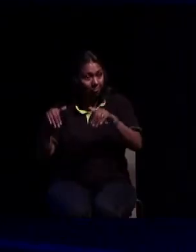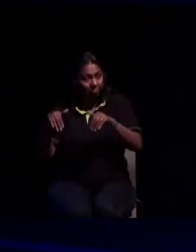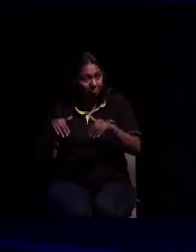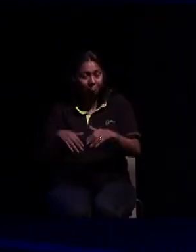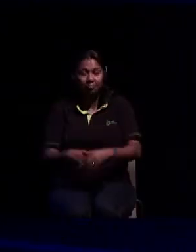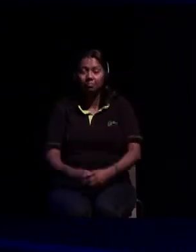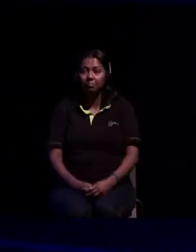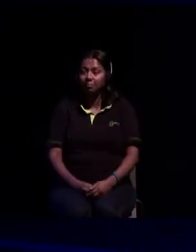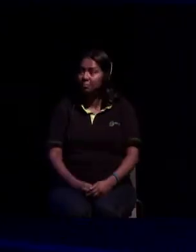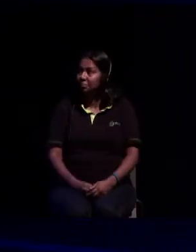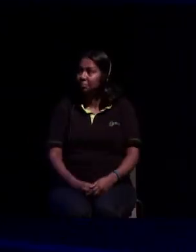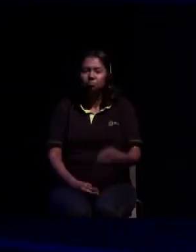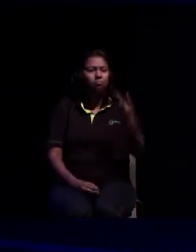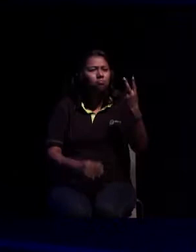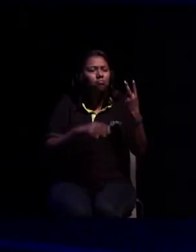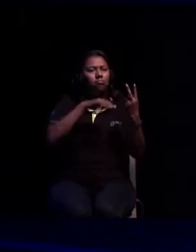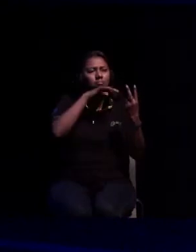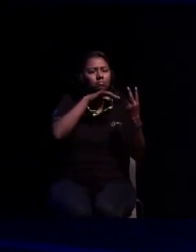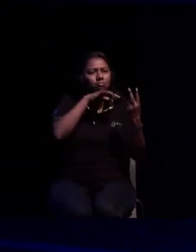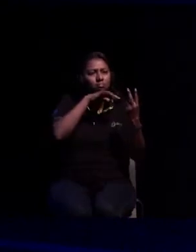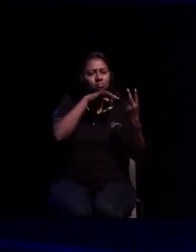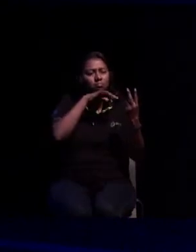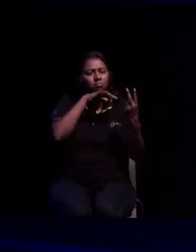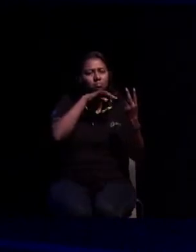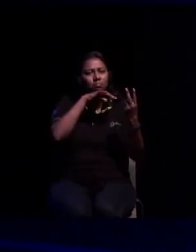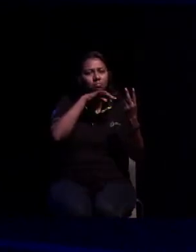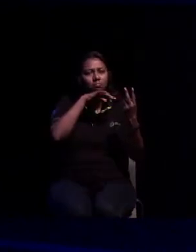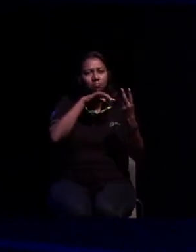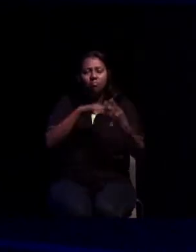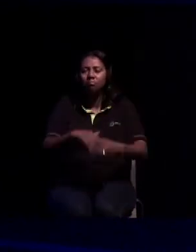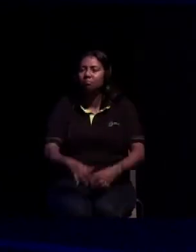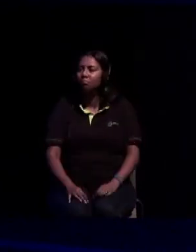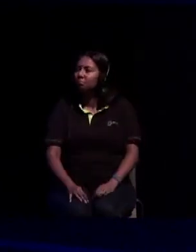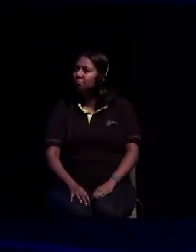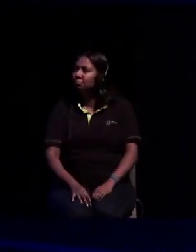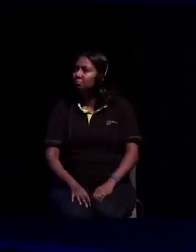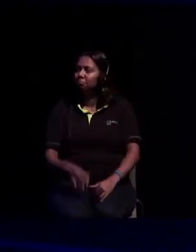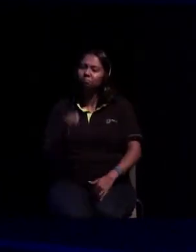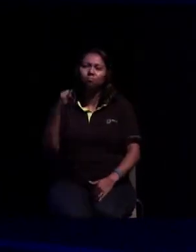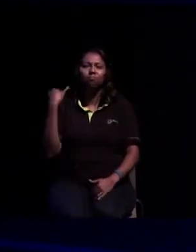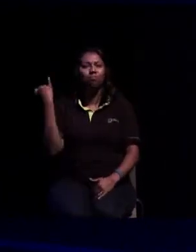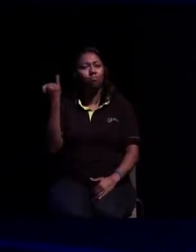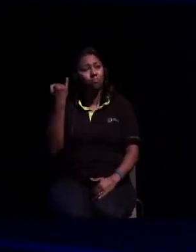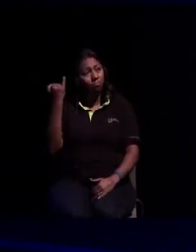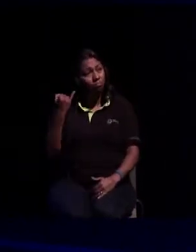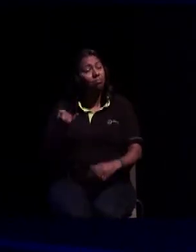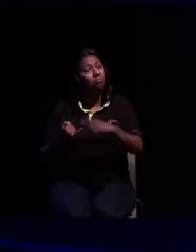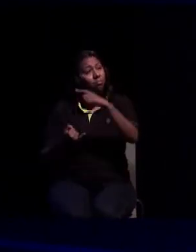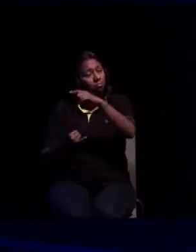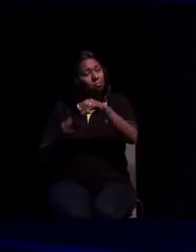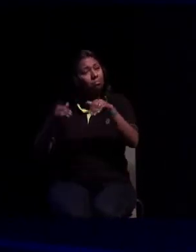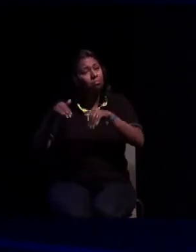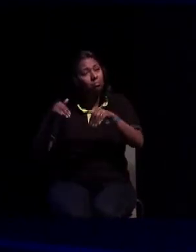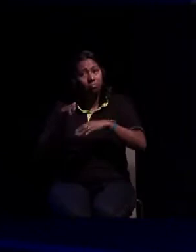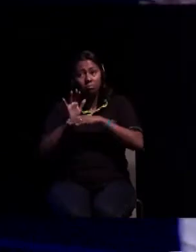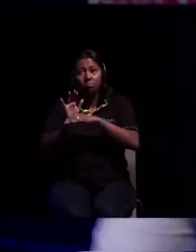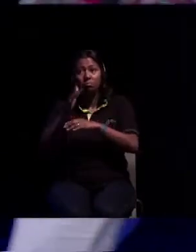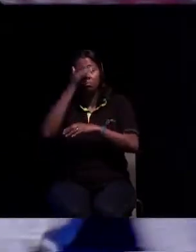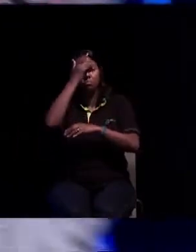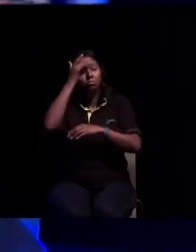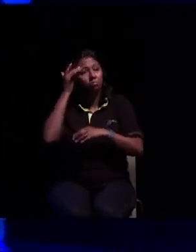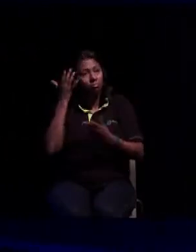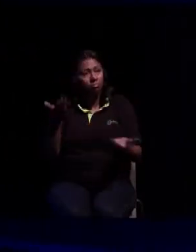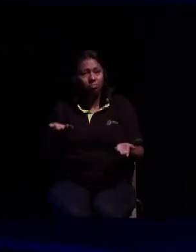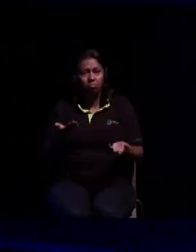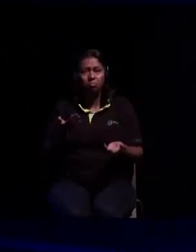animals that are dreaming animals for the Kaurna people. So there are stories about how people are to live in the environment, which comes from these